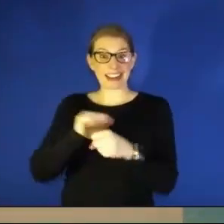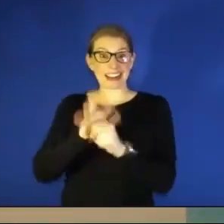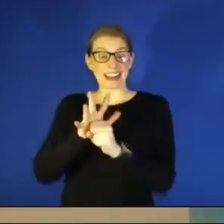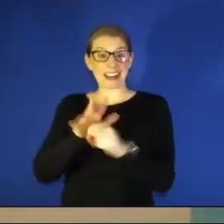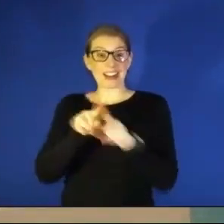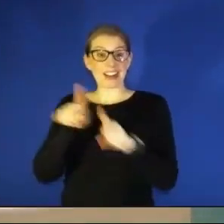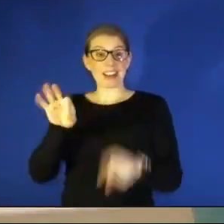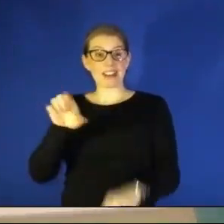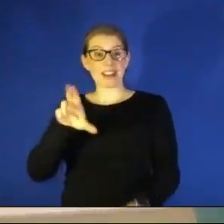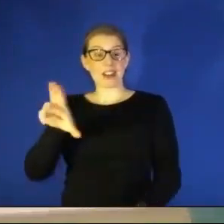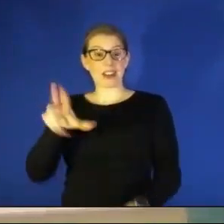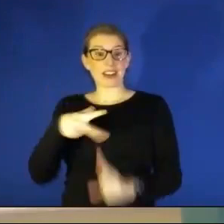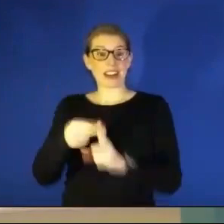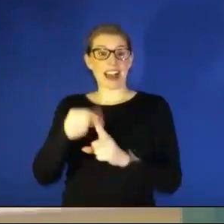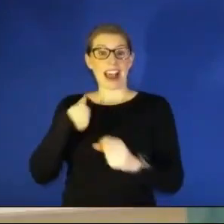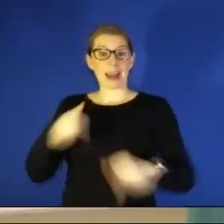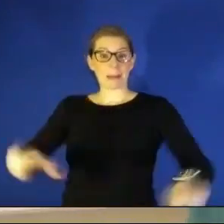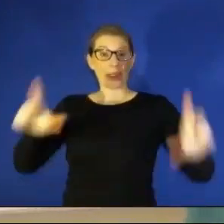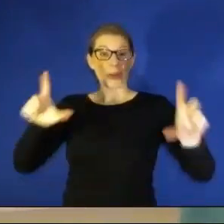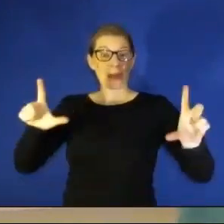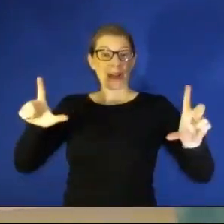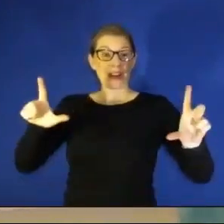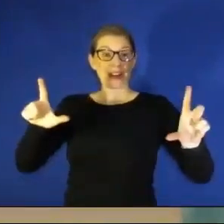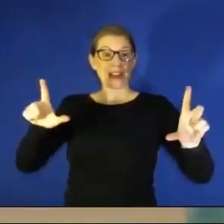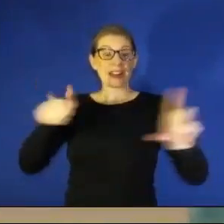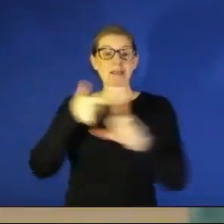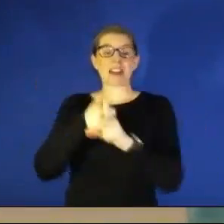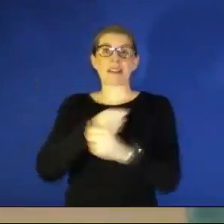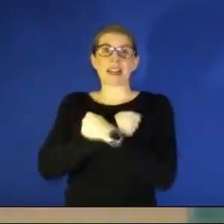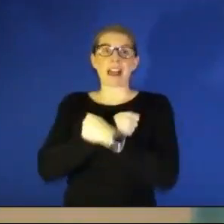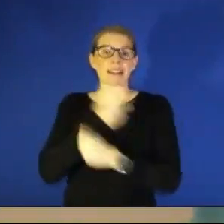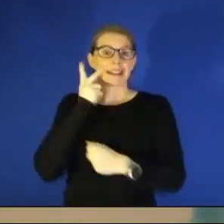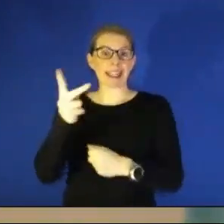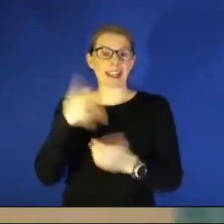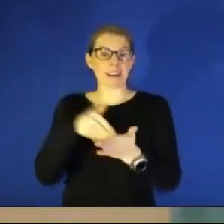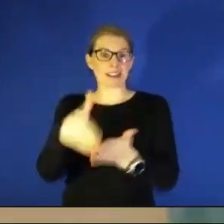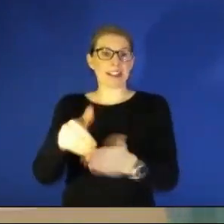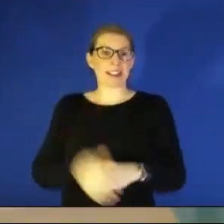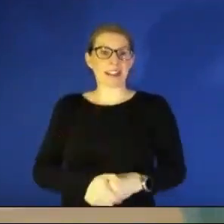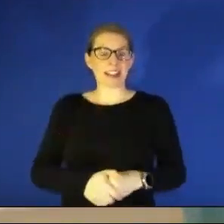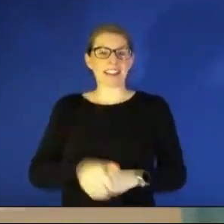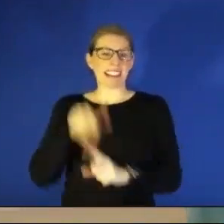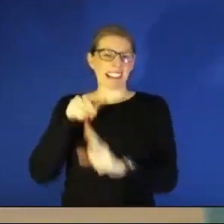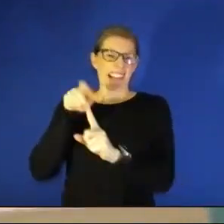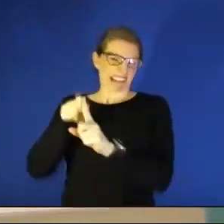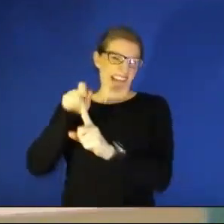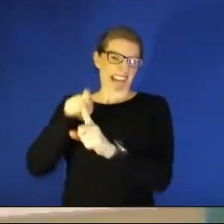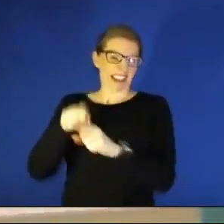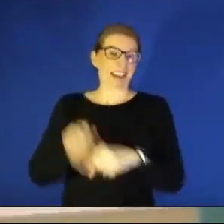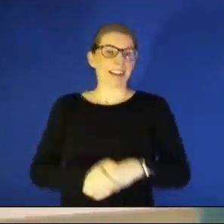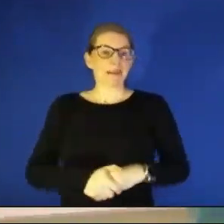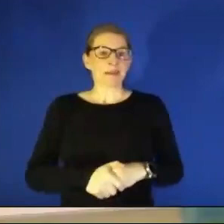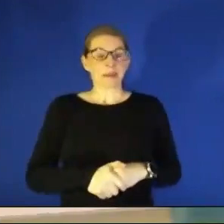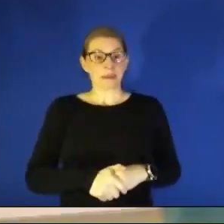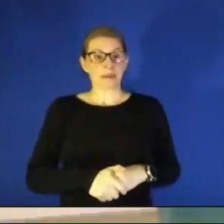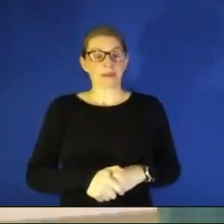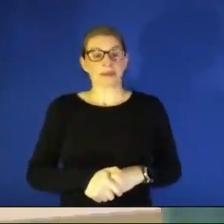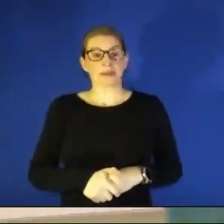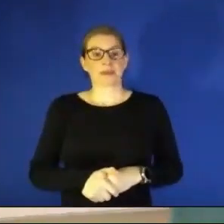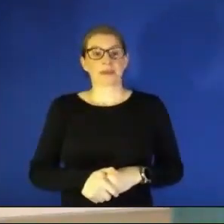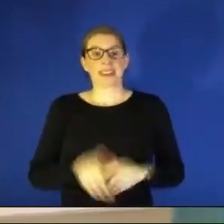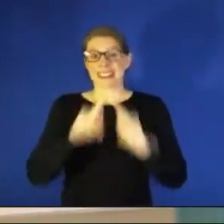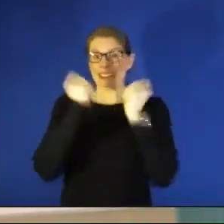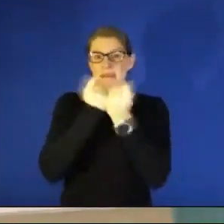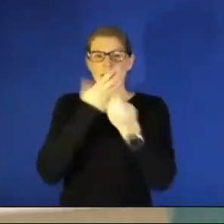a billboard up that he probably loves seeing all the time. He says you guys heckle him. What I love about this team is what a good